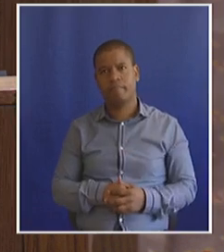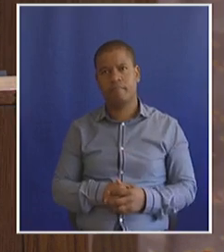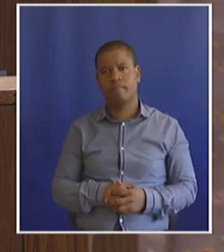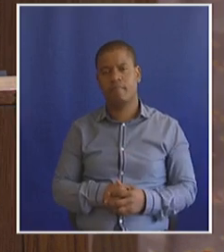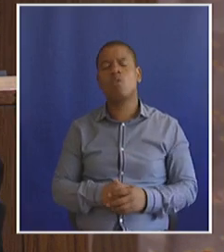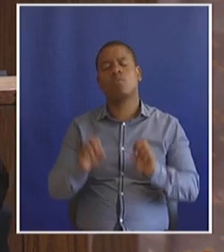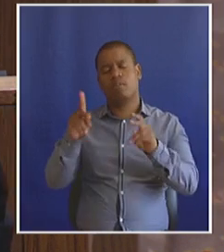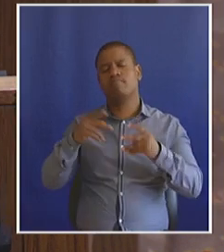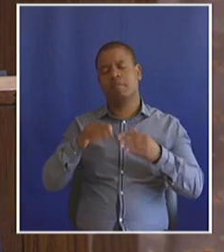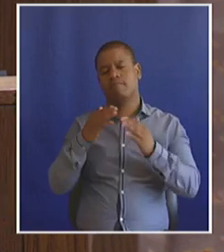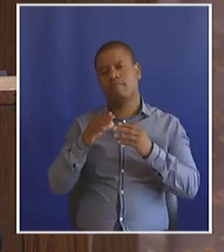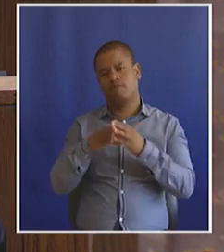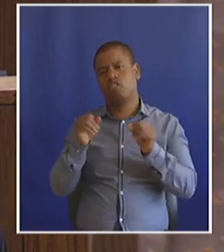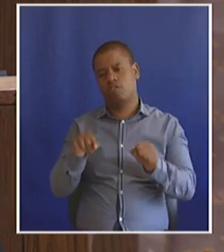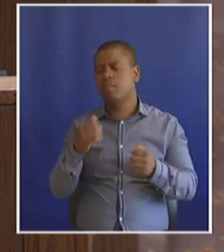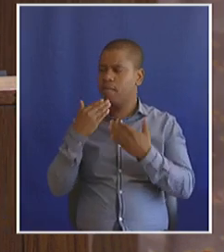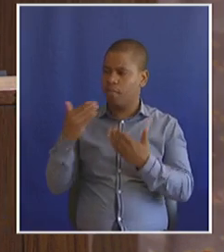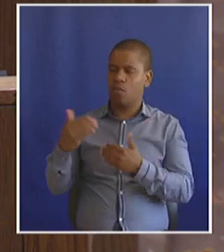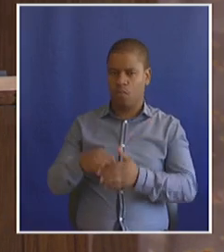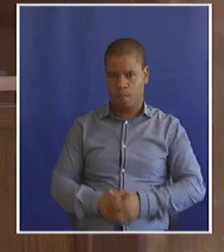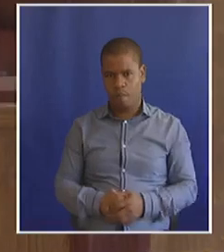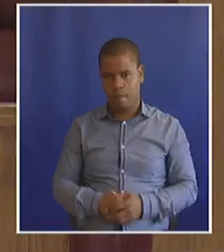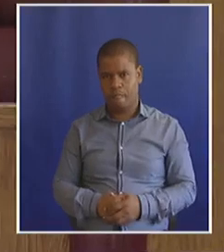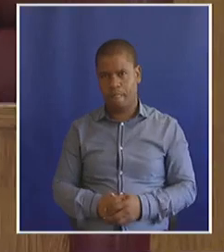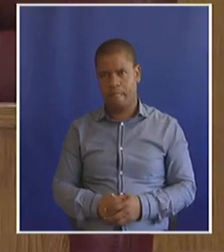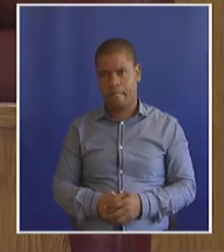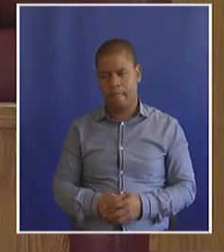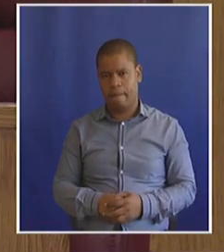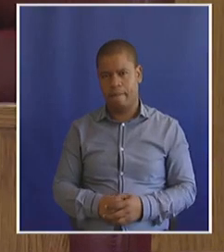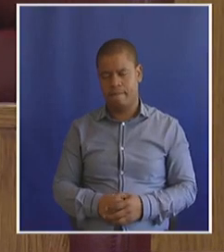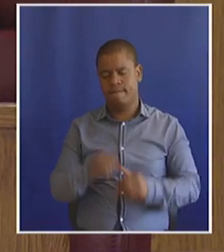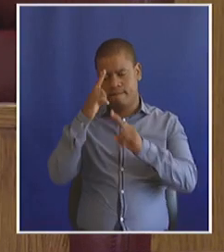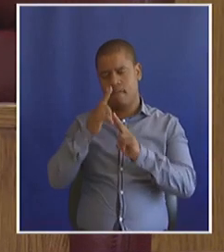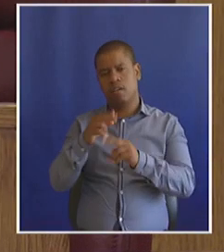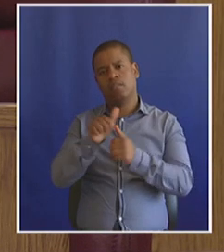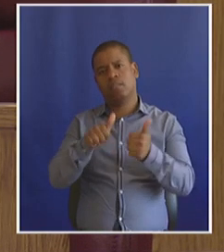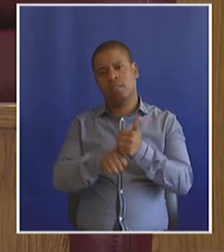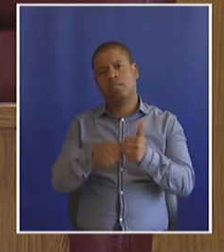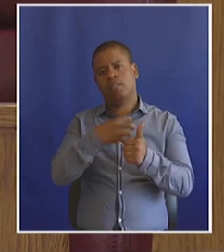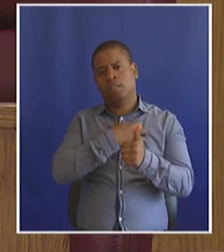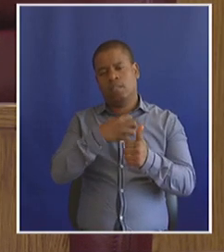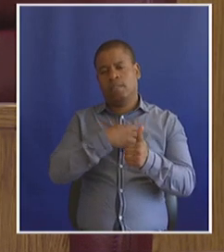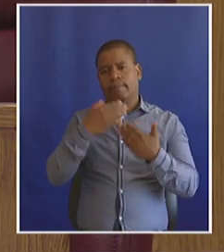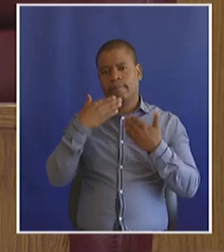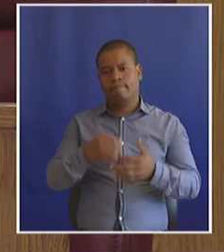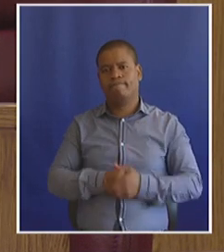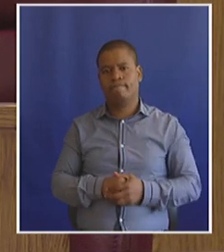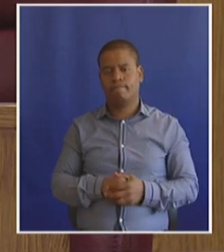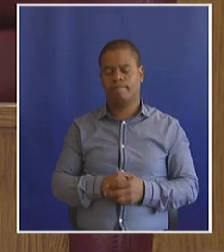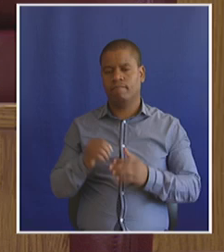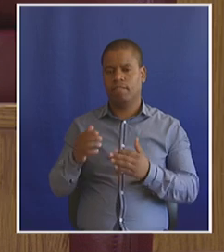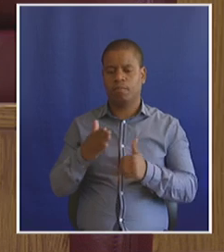Let me leave it like that for now. Thank you, Madam Chairperson. Thank you very much, Honorable Deputy Minister. Before I